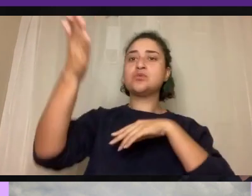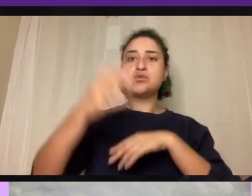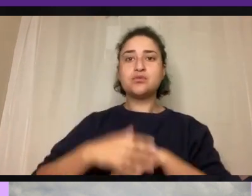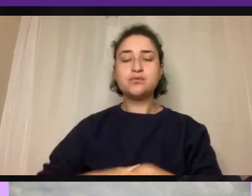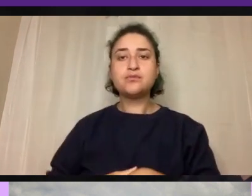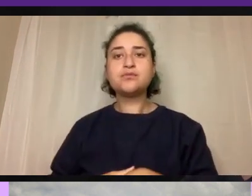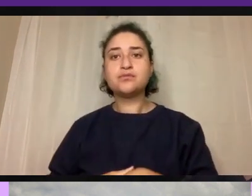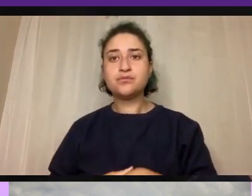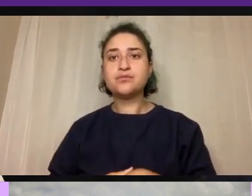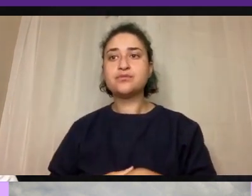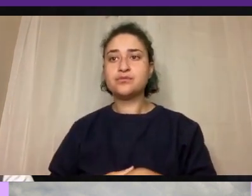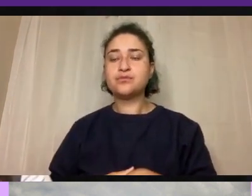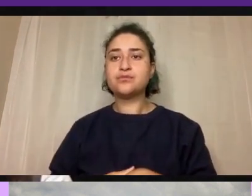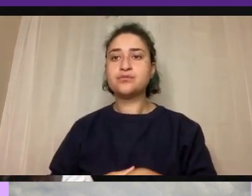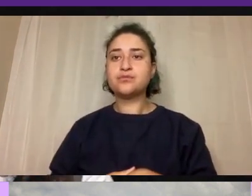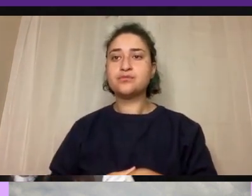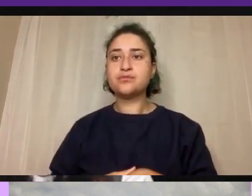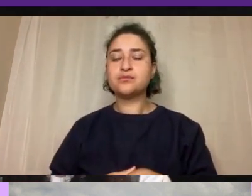And certainly,